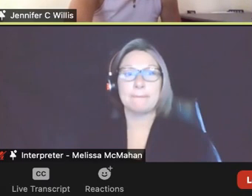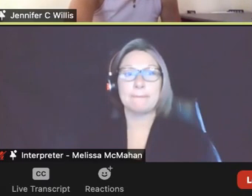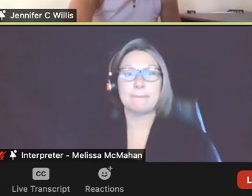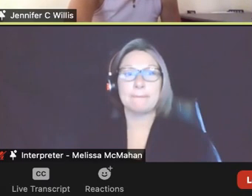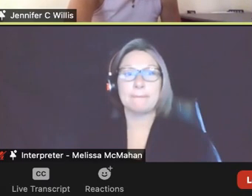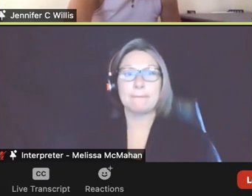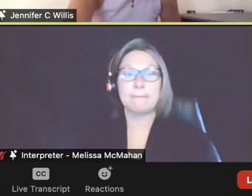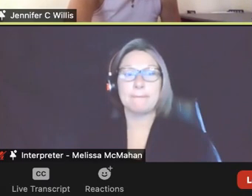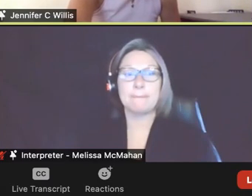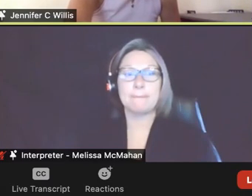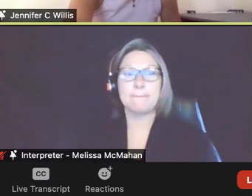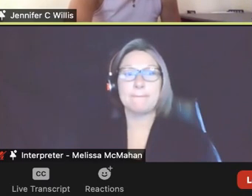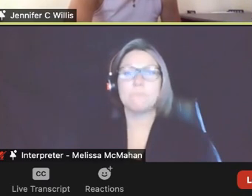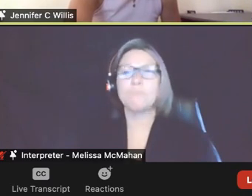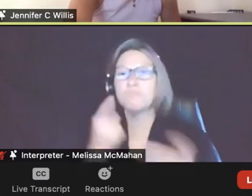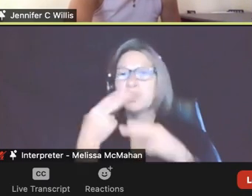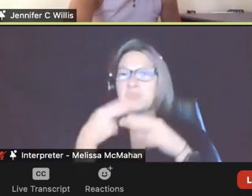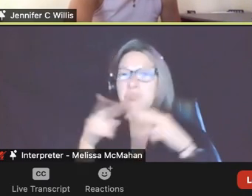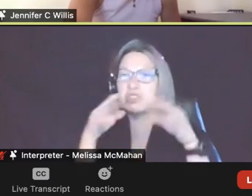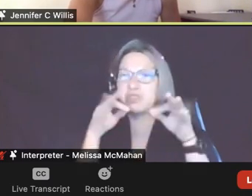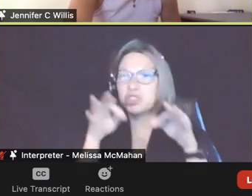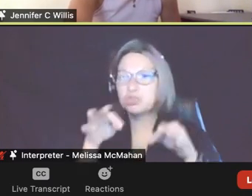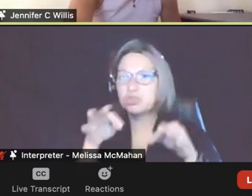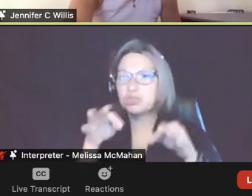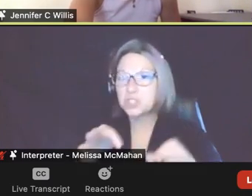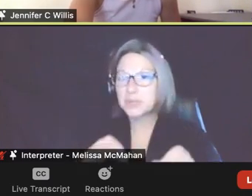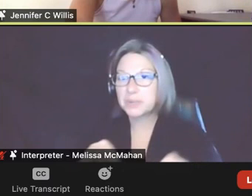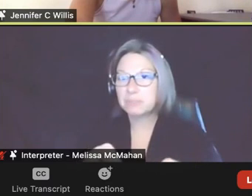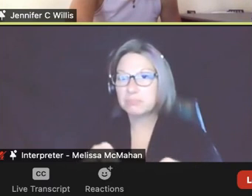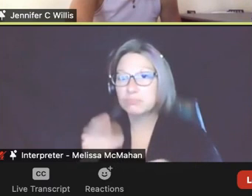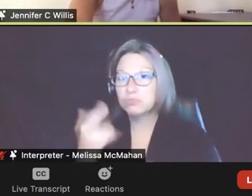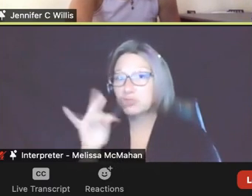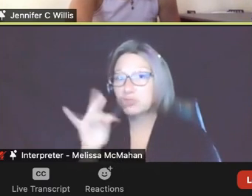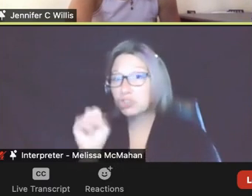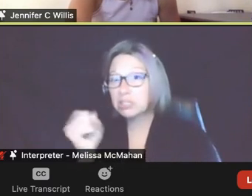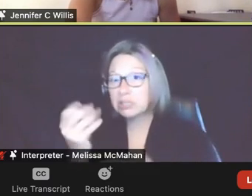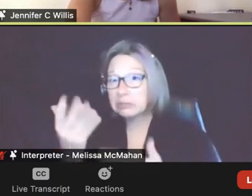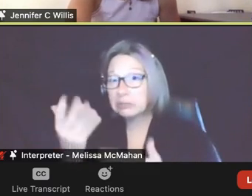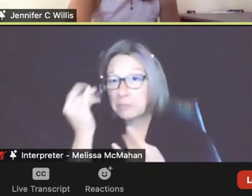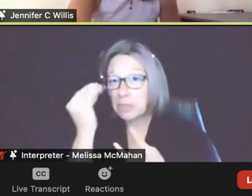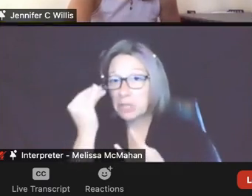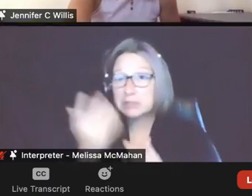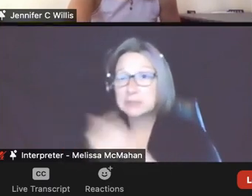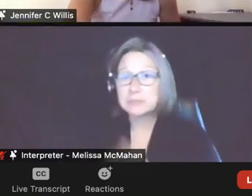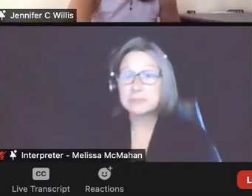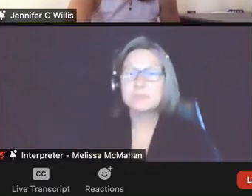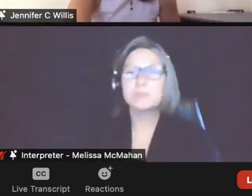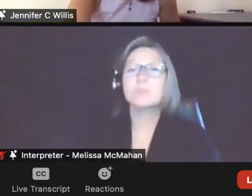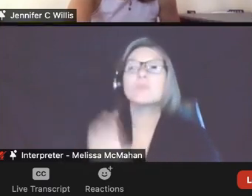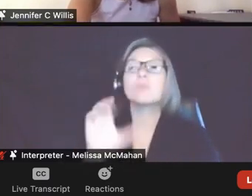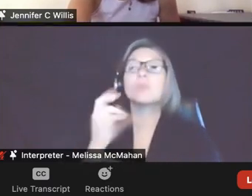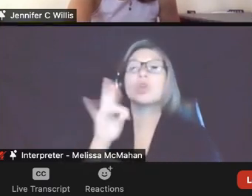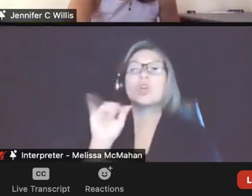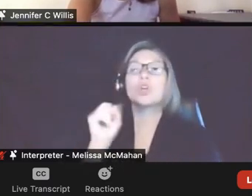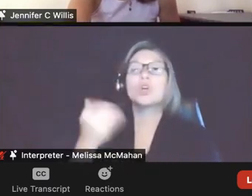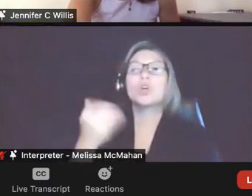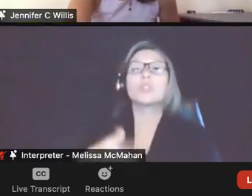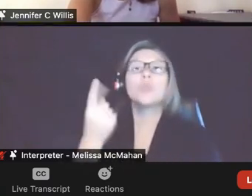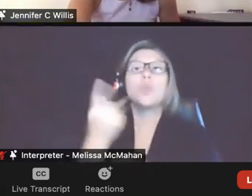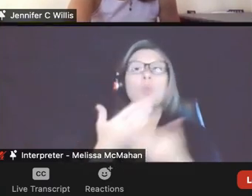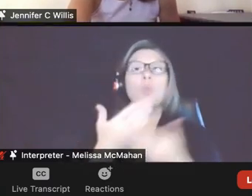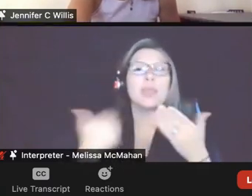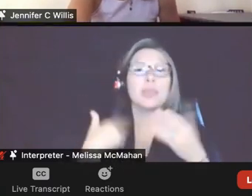of our tool and what we've got. Chris, any thoughts on this as I go through this? This is Chris. The one thing I would say is that